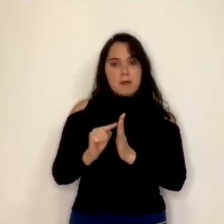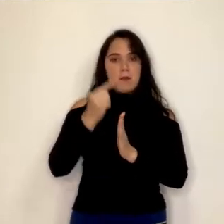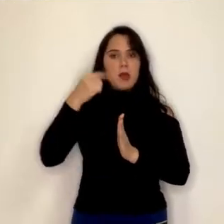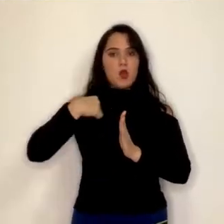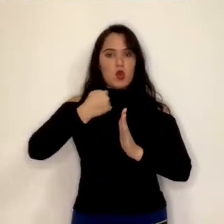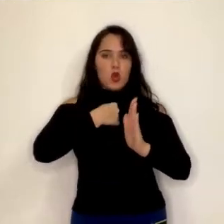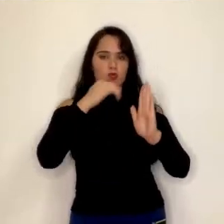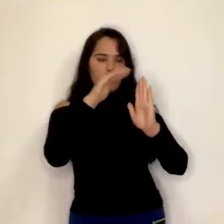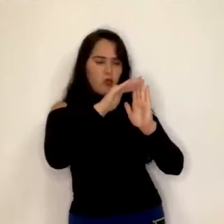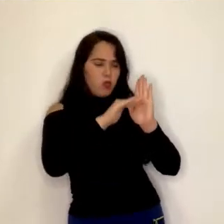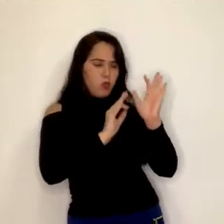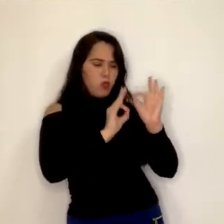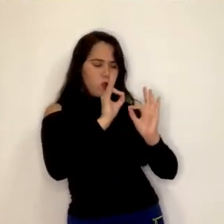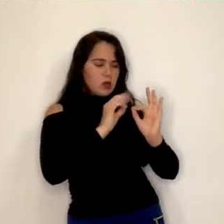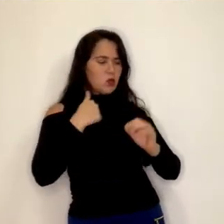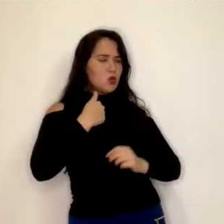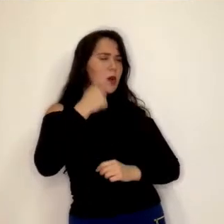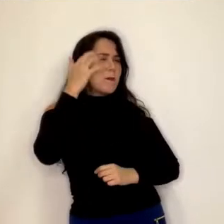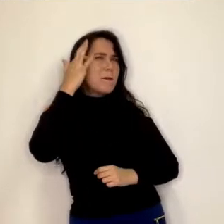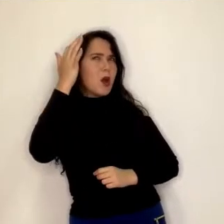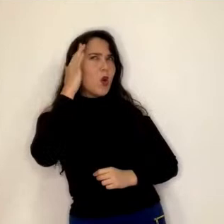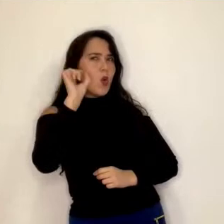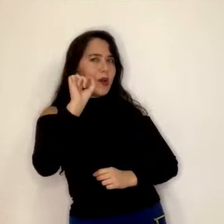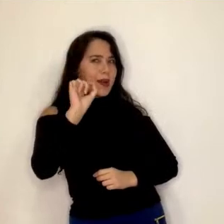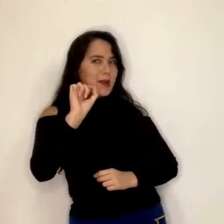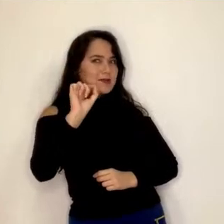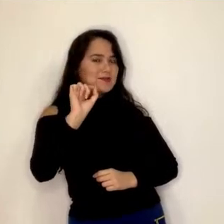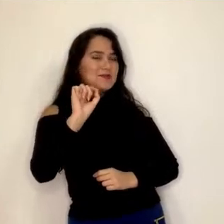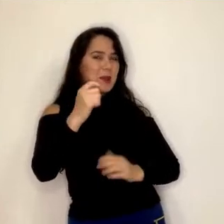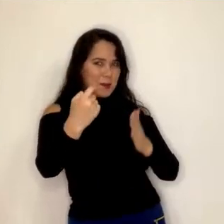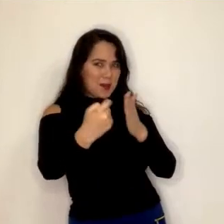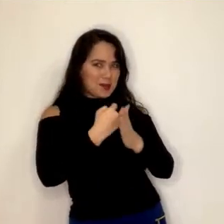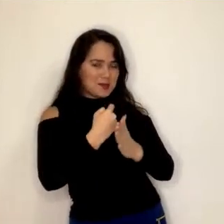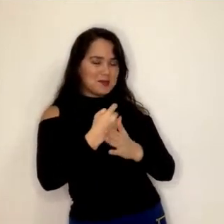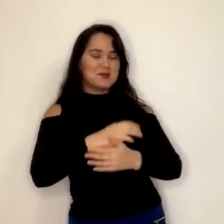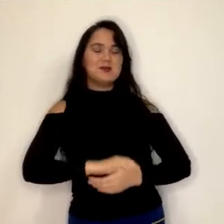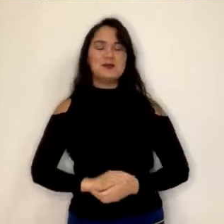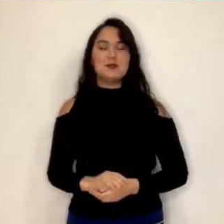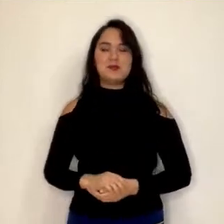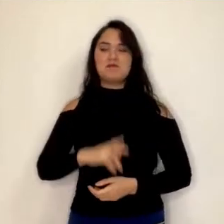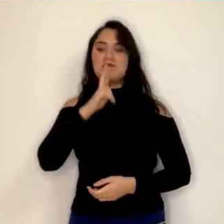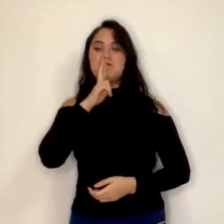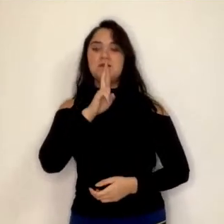all, what was on our mind? The first question you asked.